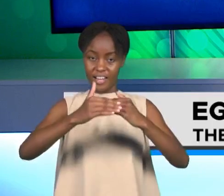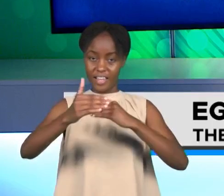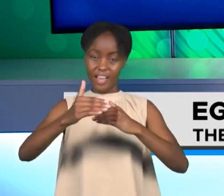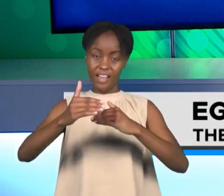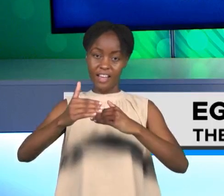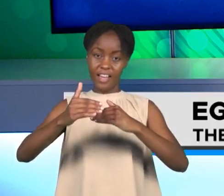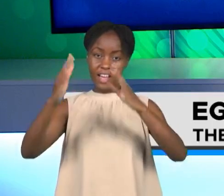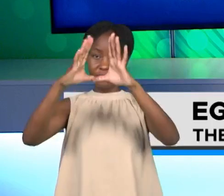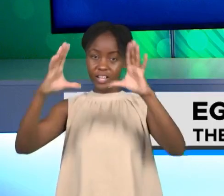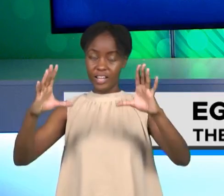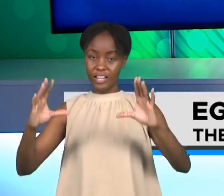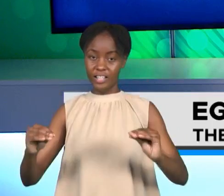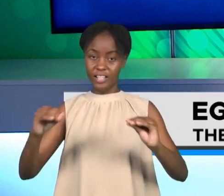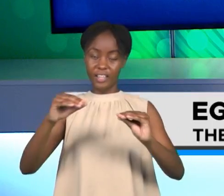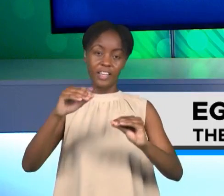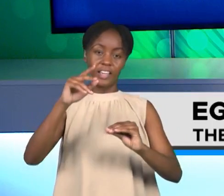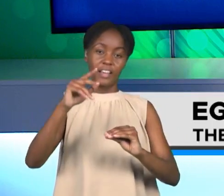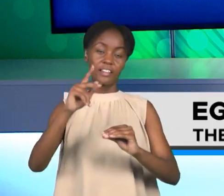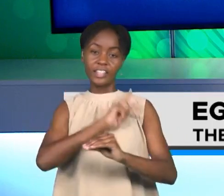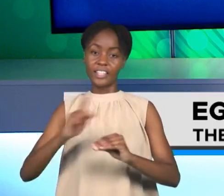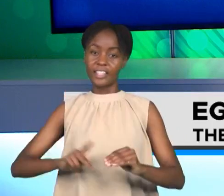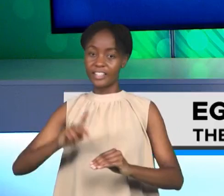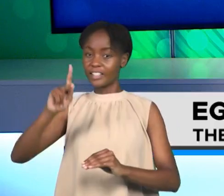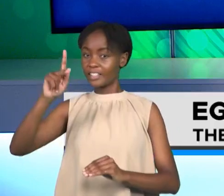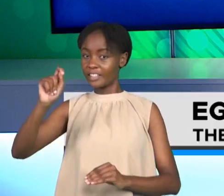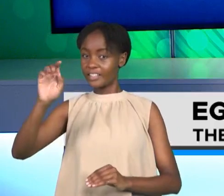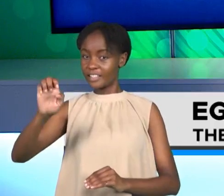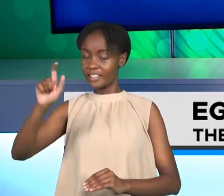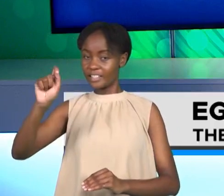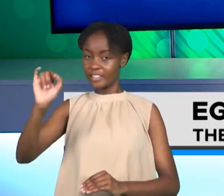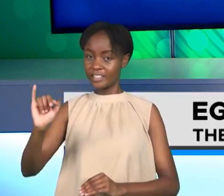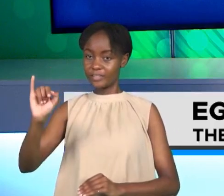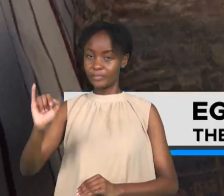Teti, the first pharaoh of the 6th dynasty of the Old Kingdom.